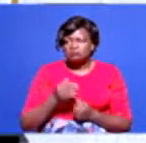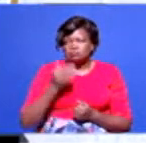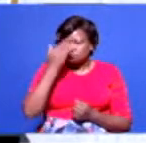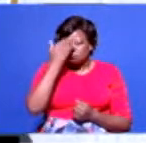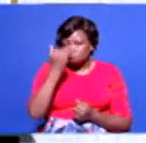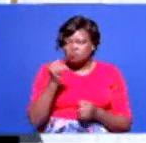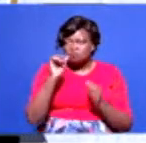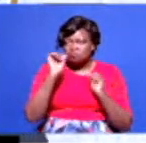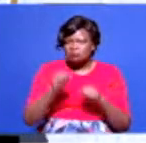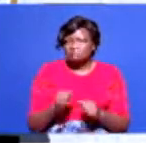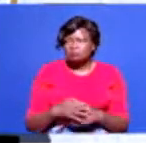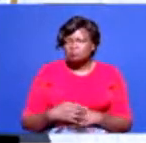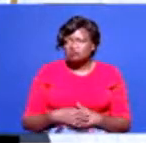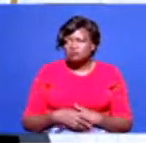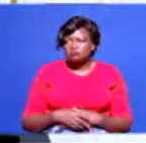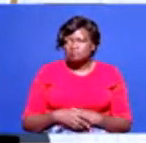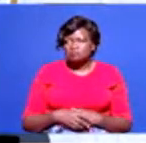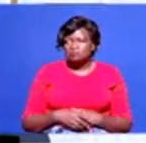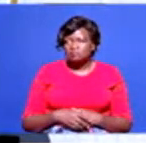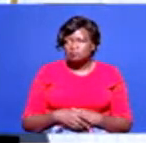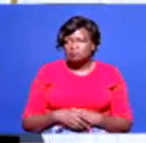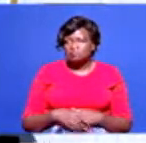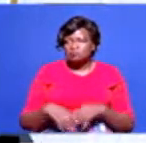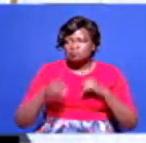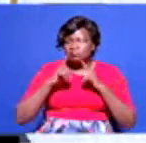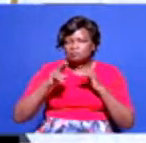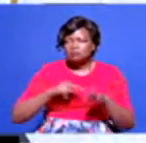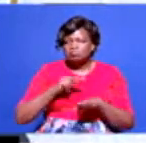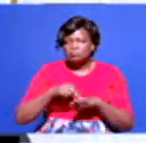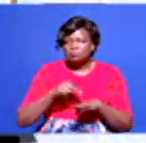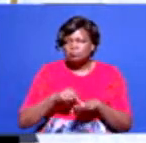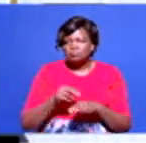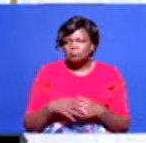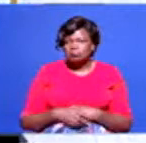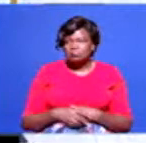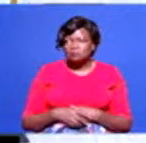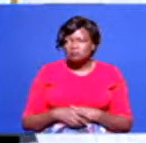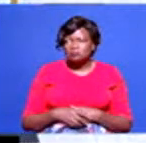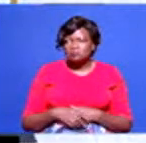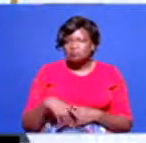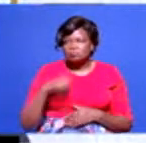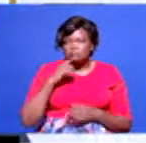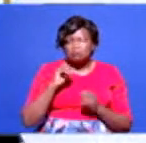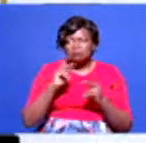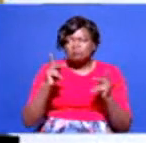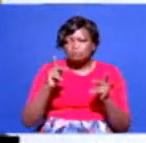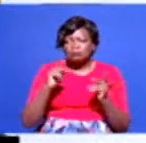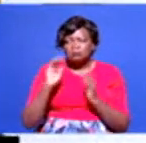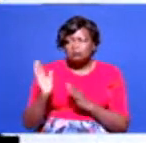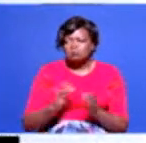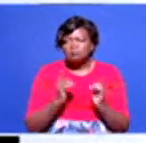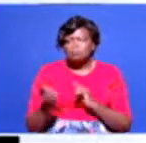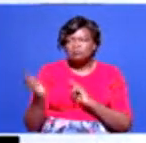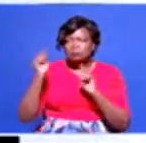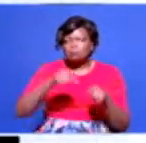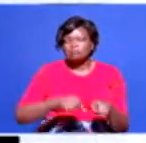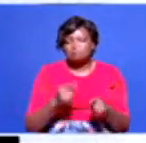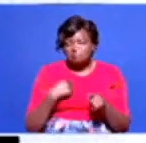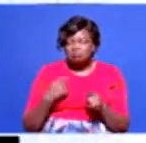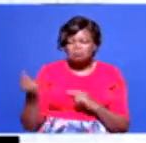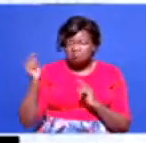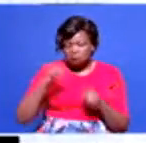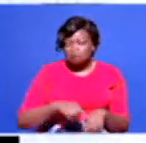can address the nation." He told me, "Yes, I'm preparing to come, I'm coming.